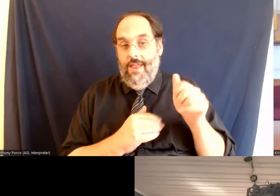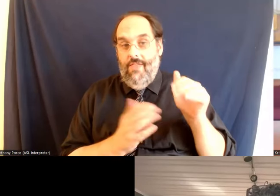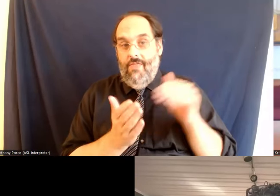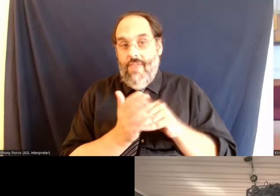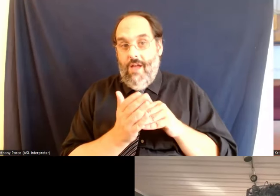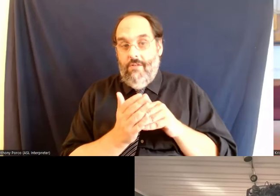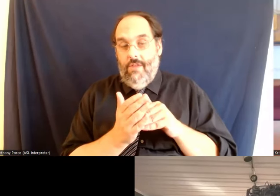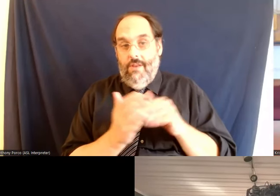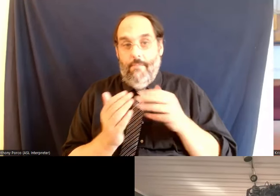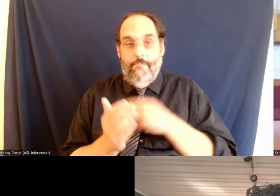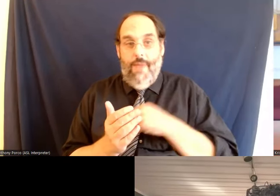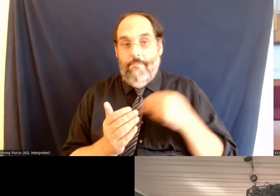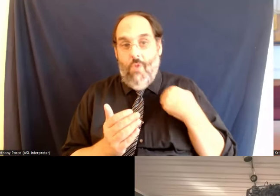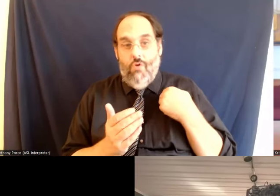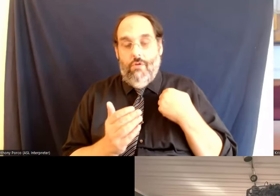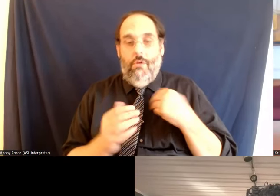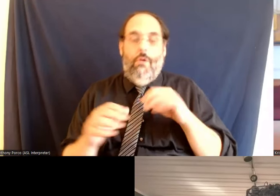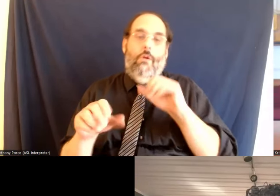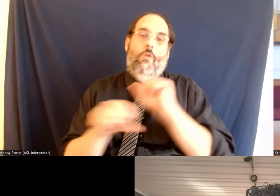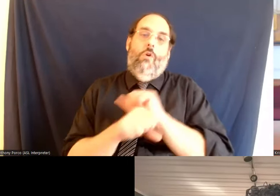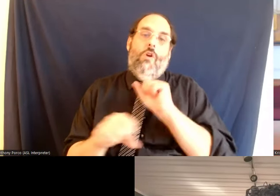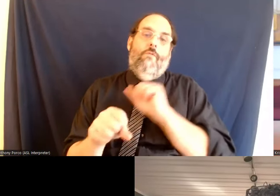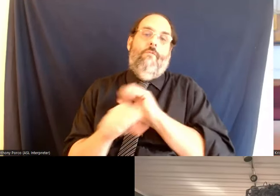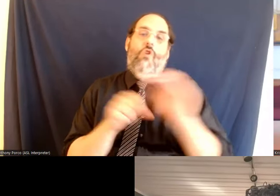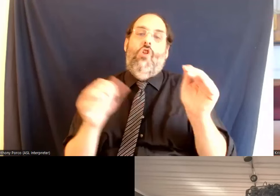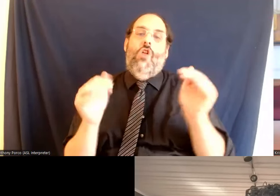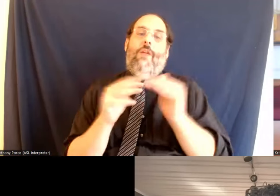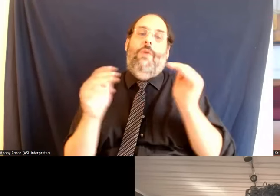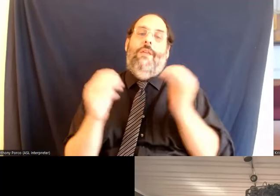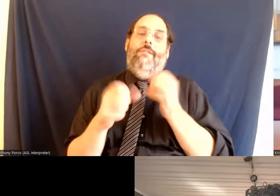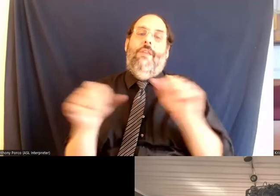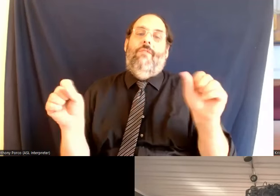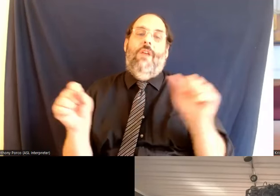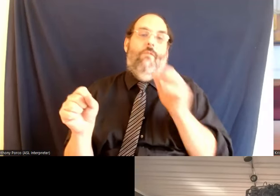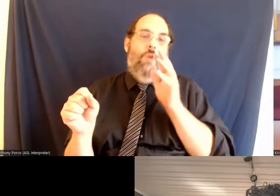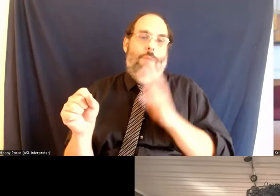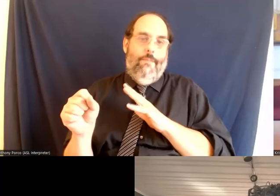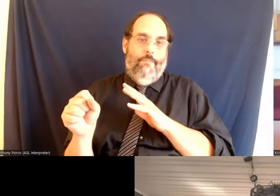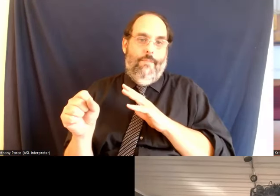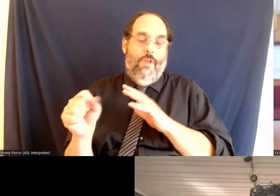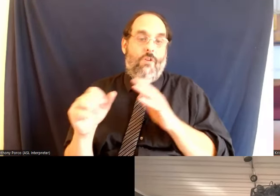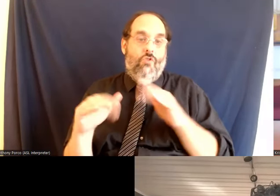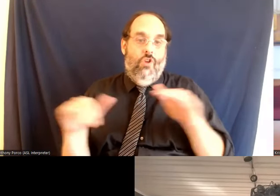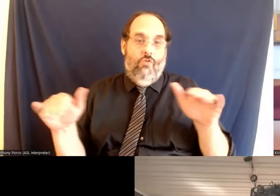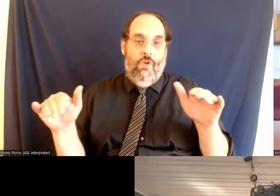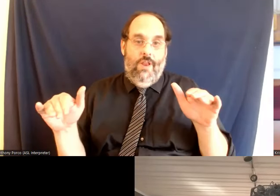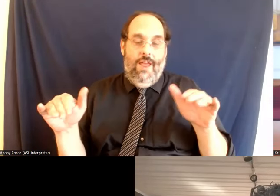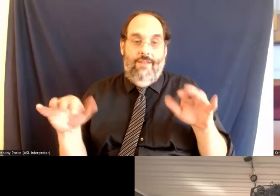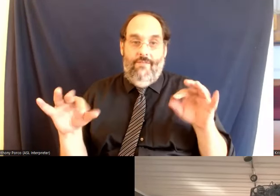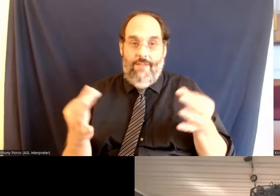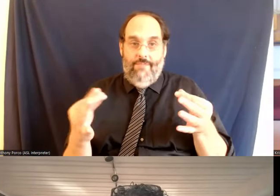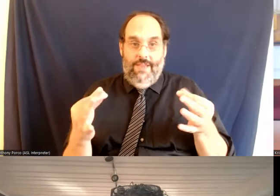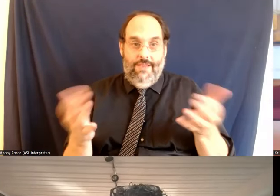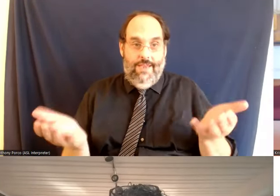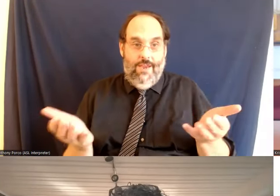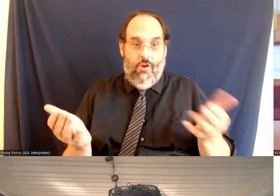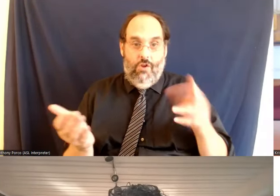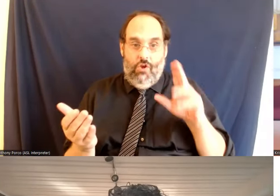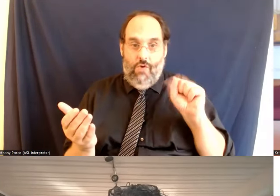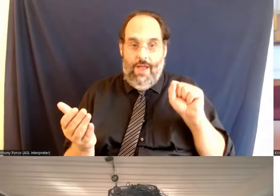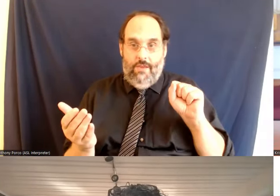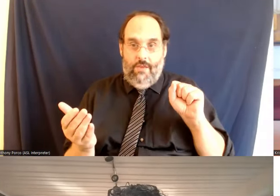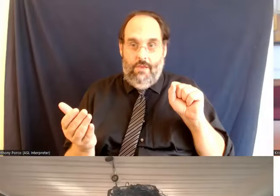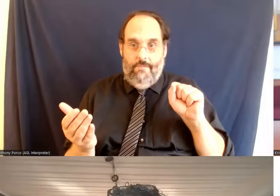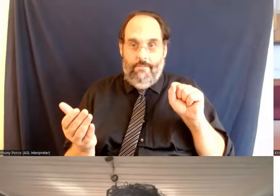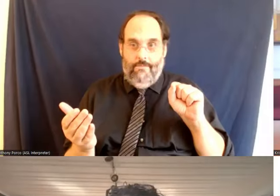210,000 advocates working for the full equity and safety of women, children, and families here in the United